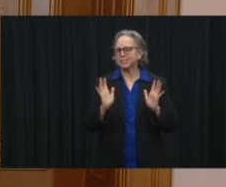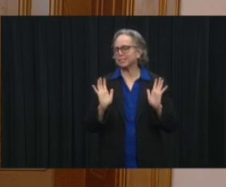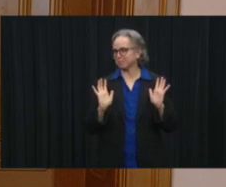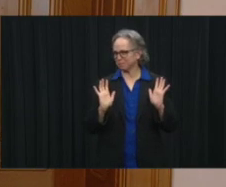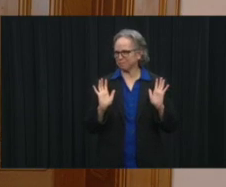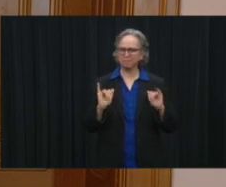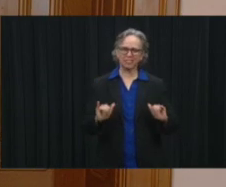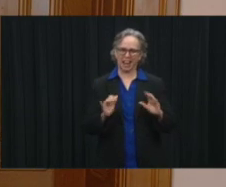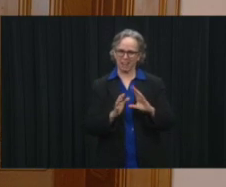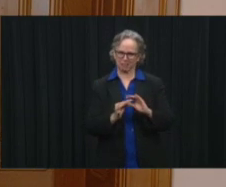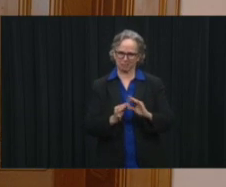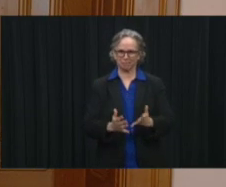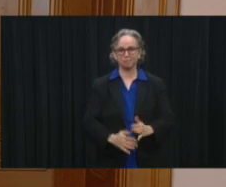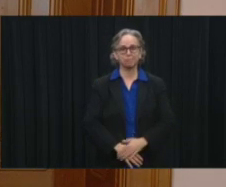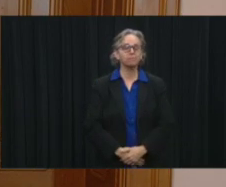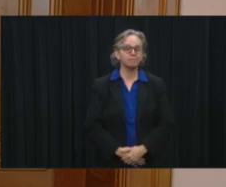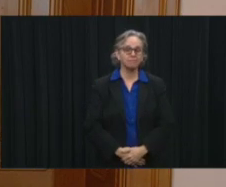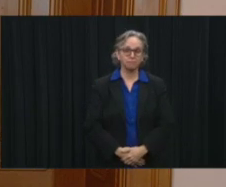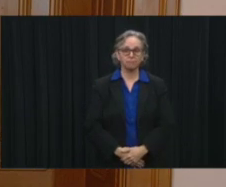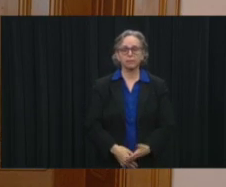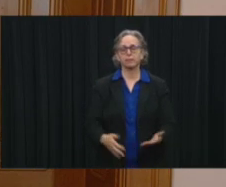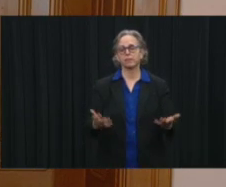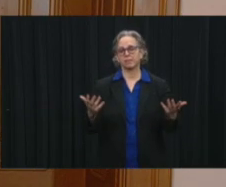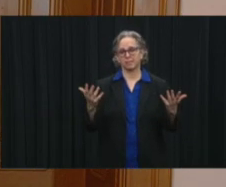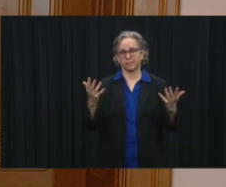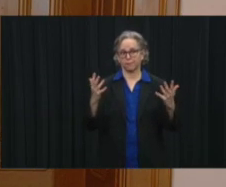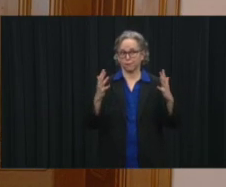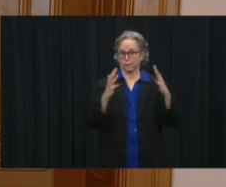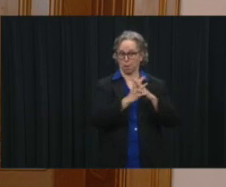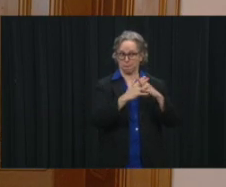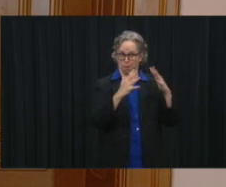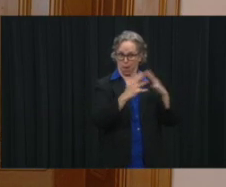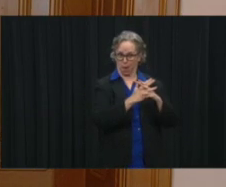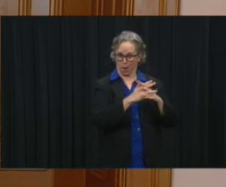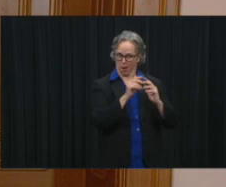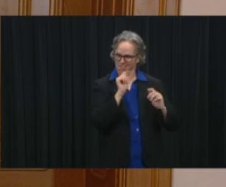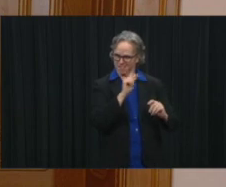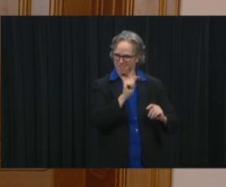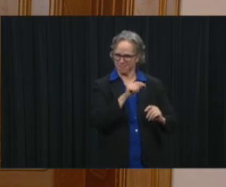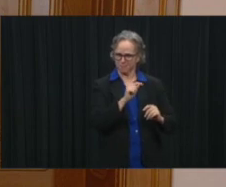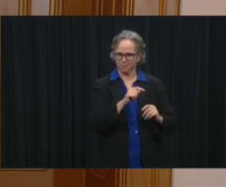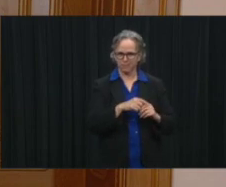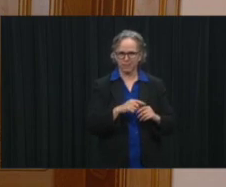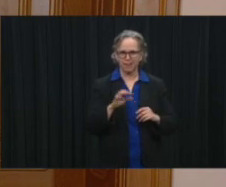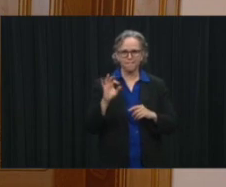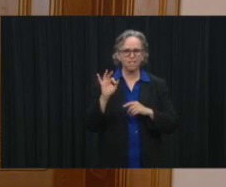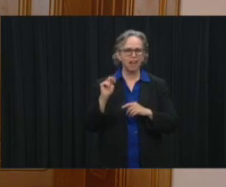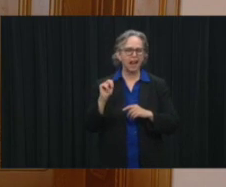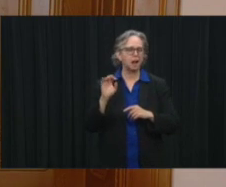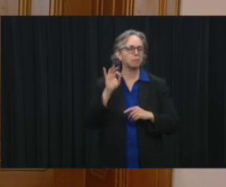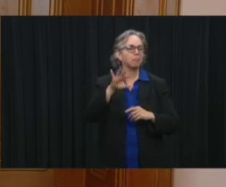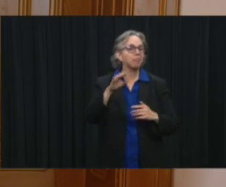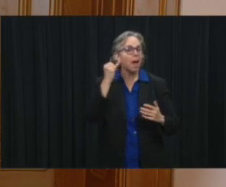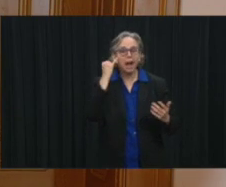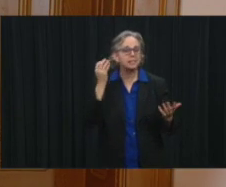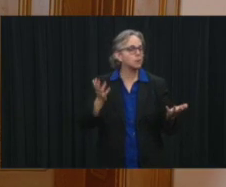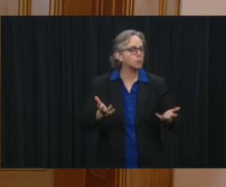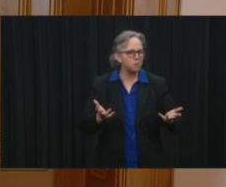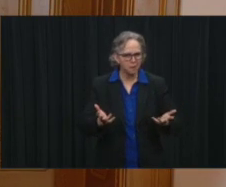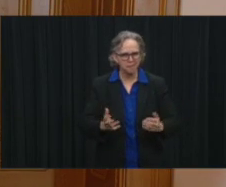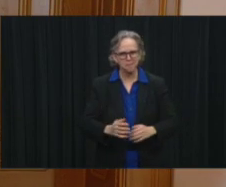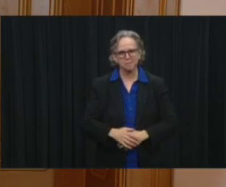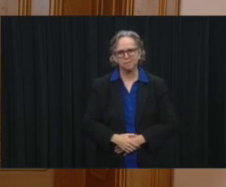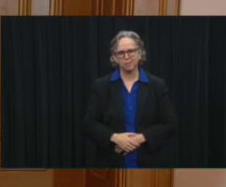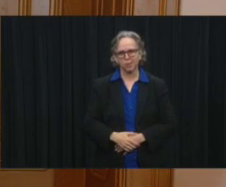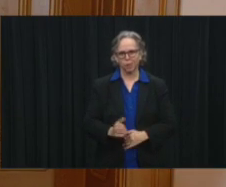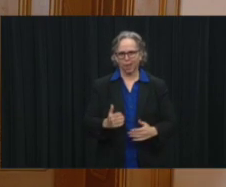Moving to football. Fran had the idea, and I want to thank everyone for flying their flag.